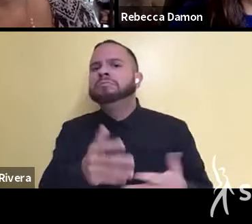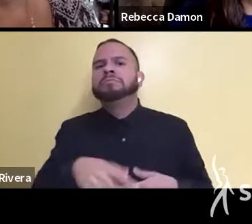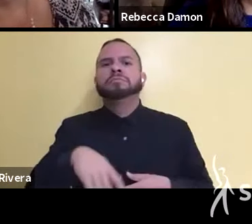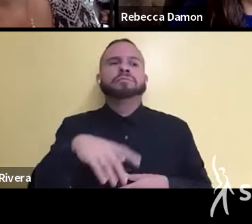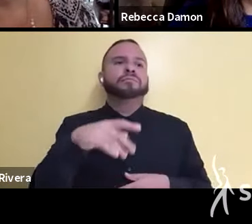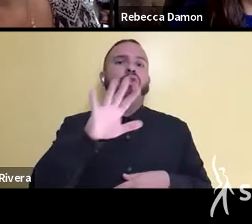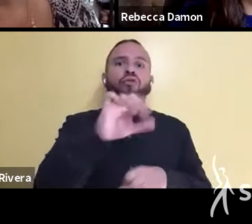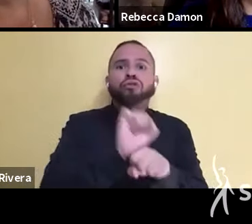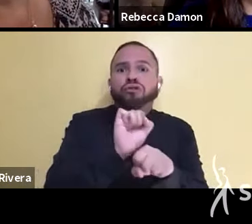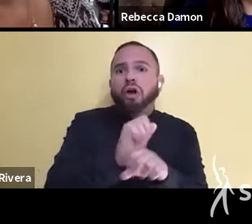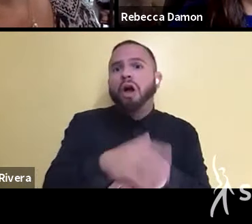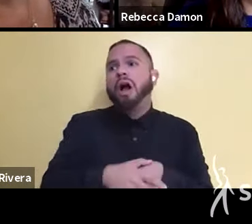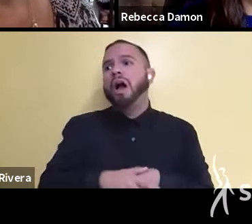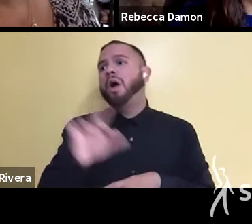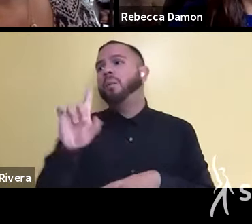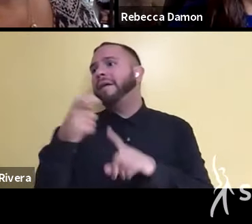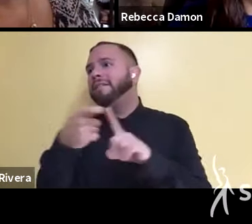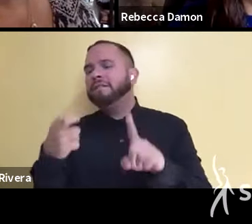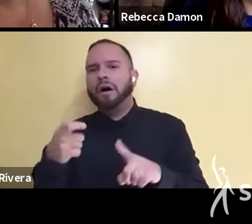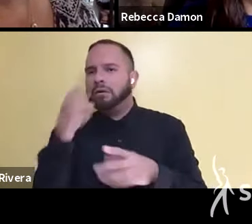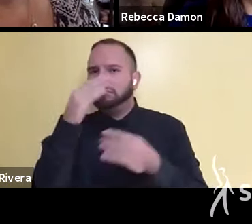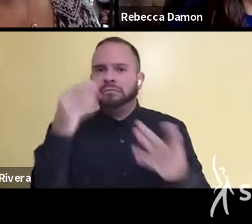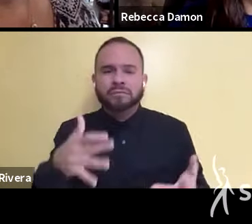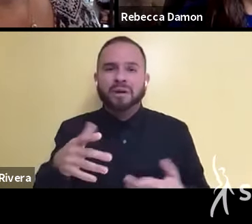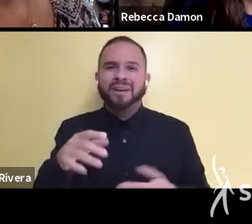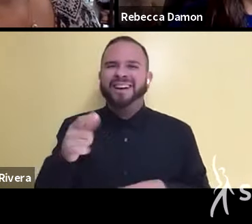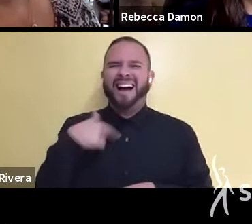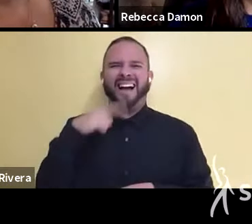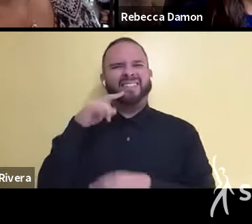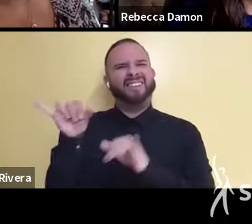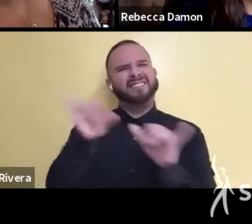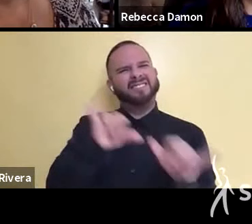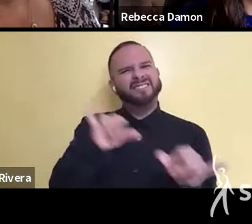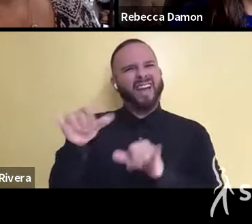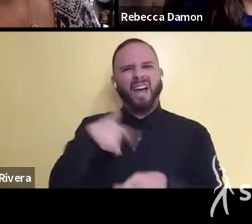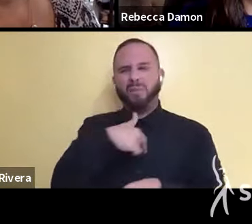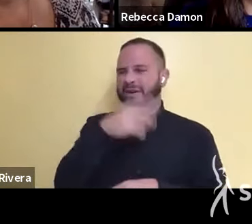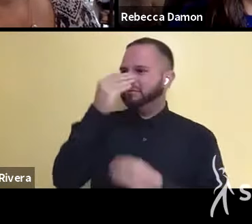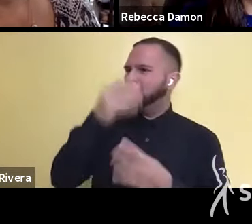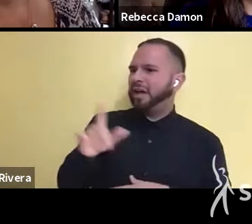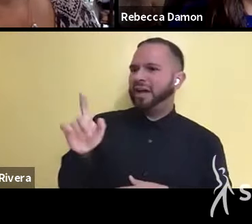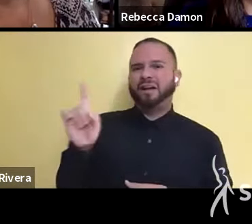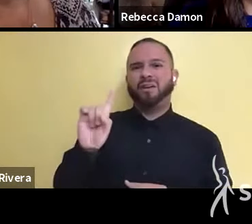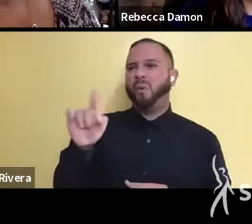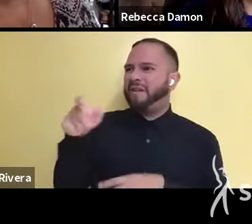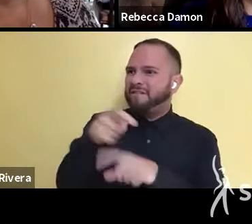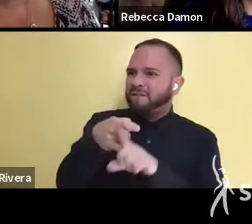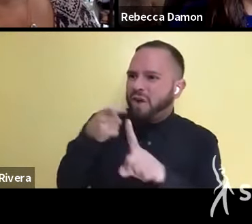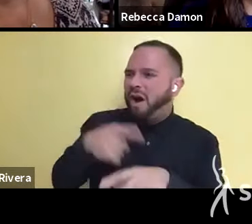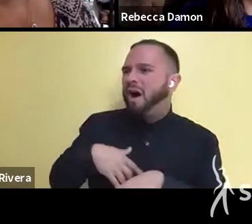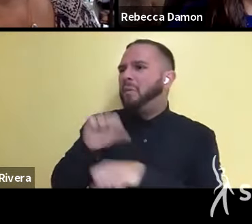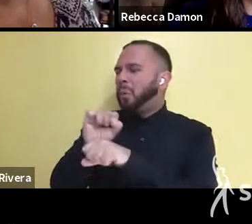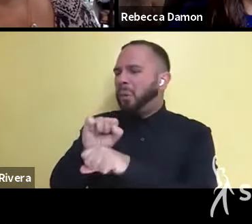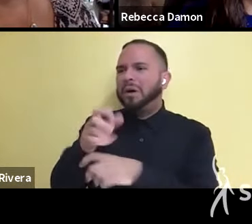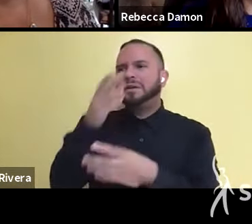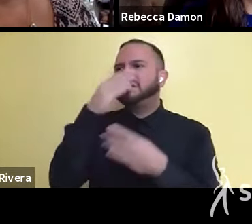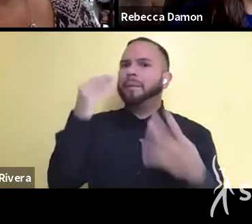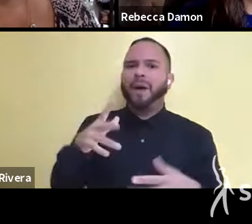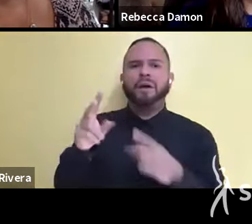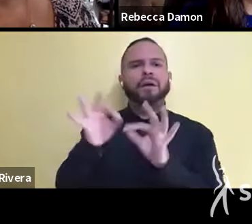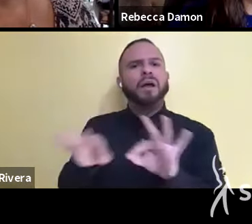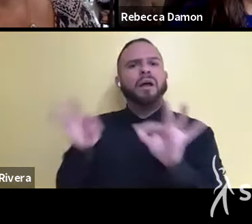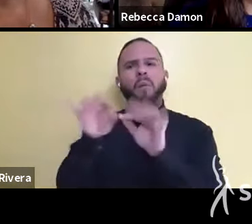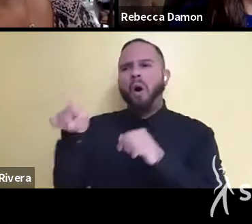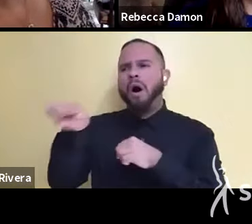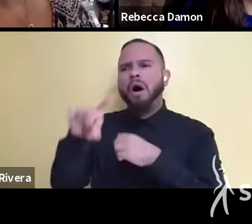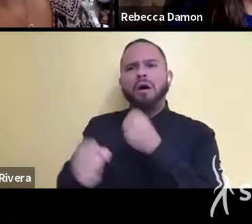neither should we. If we are going to get through this crisis, we need to make sure that every worker gets the support that they need. That